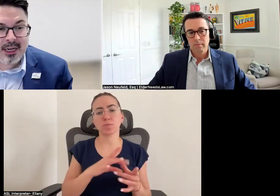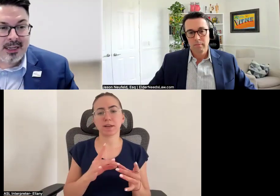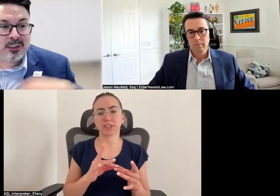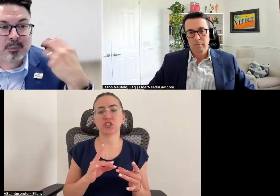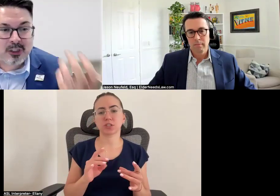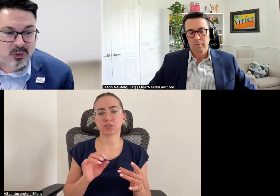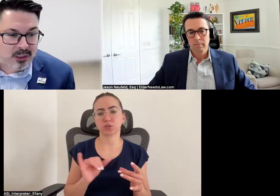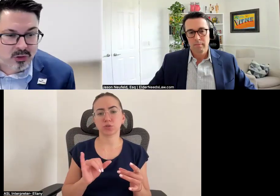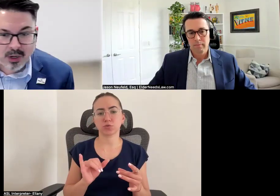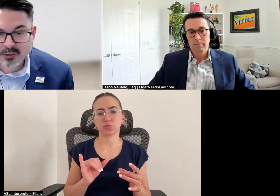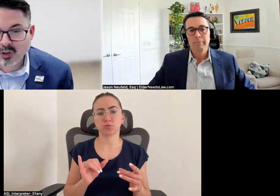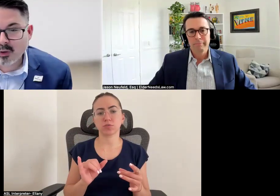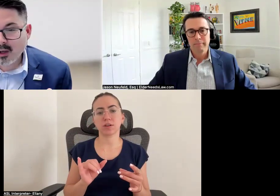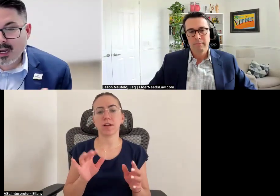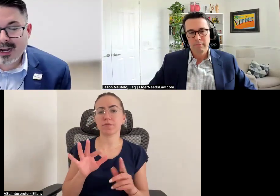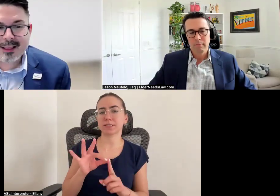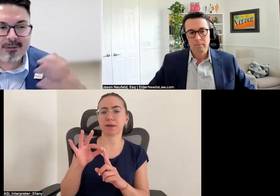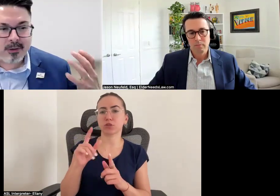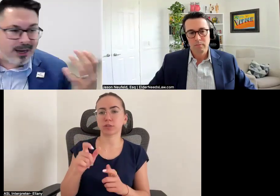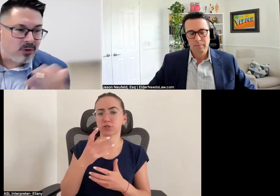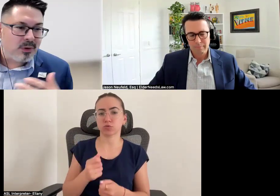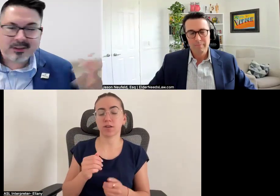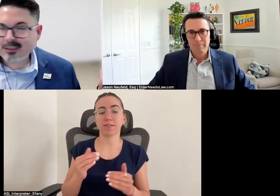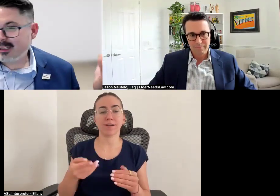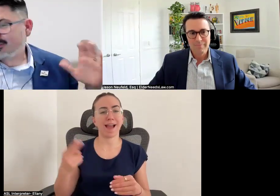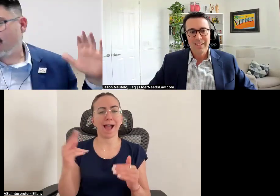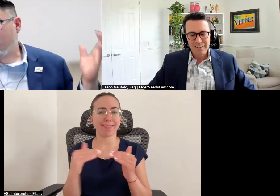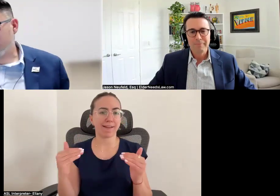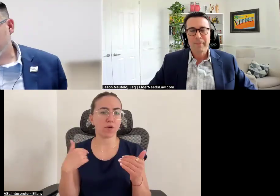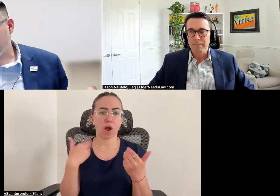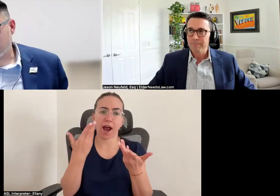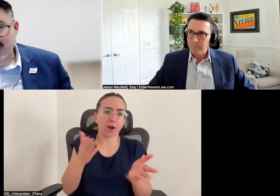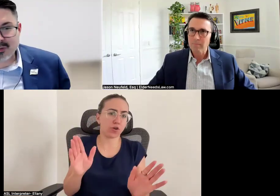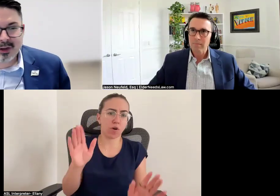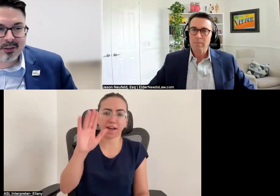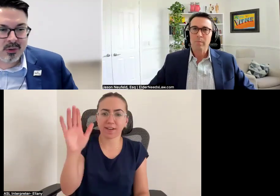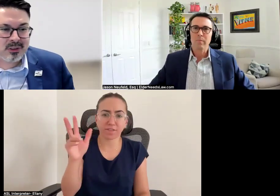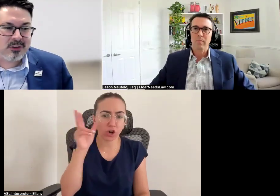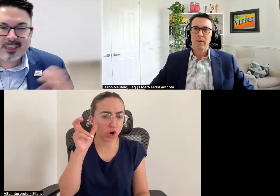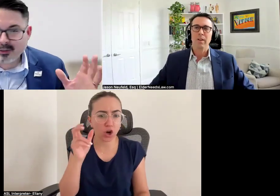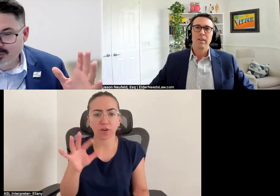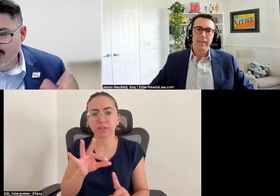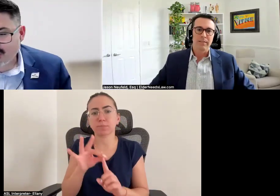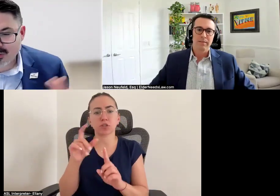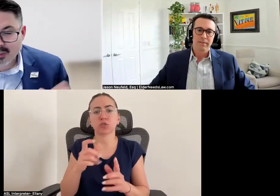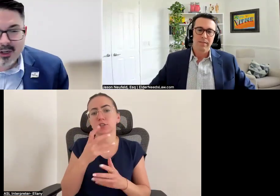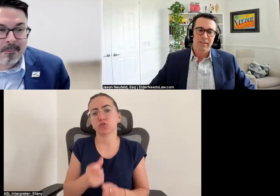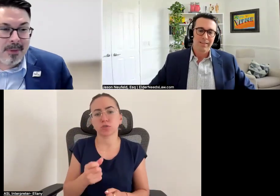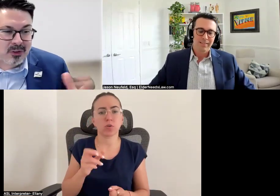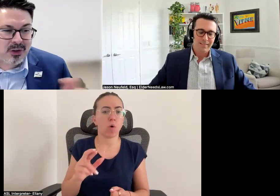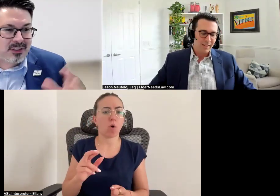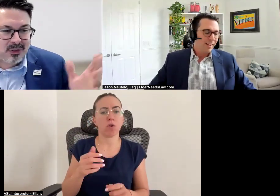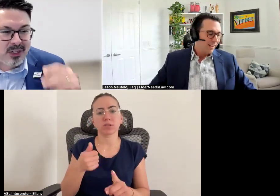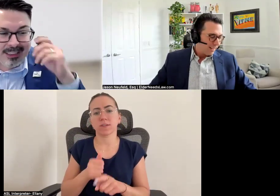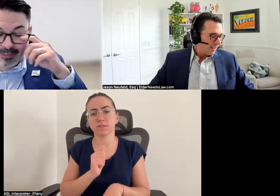to special needs trust. So high level, I don't know what this is. I never heard of a special needs trust or self-settled trust or